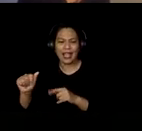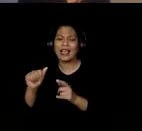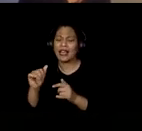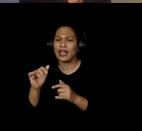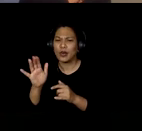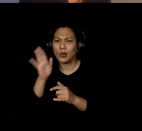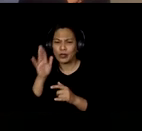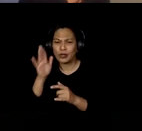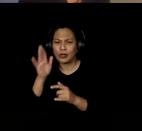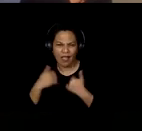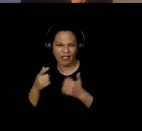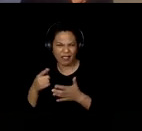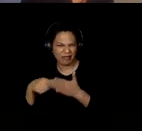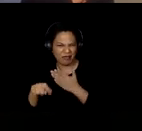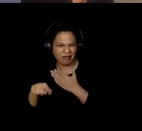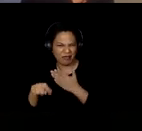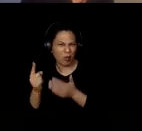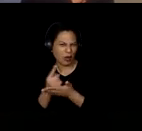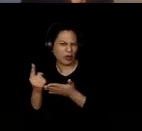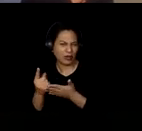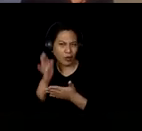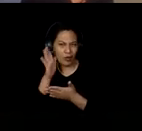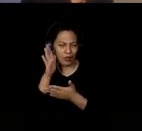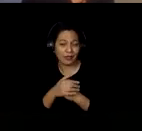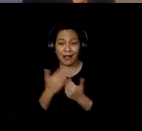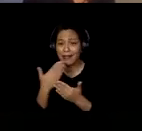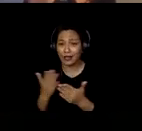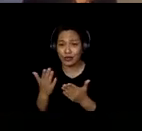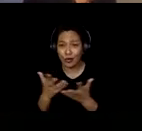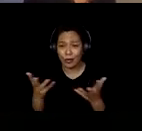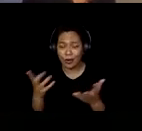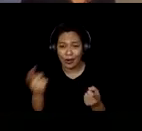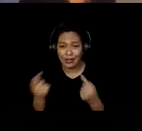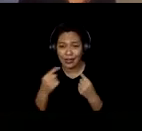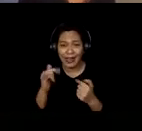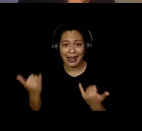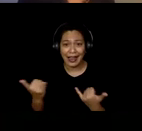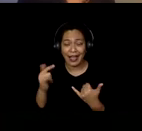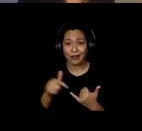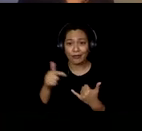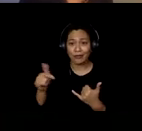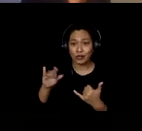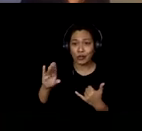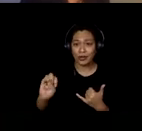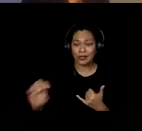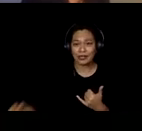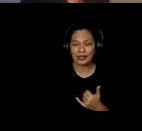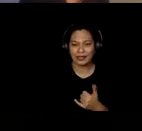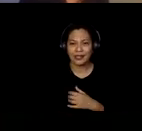live in probably in about a week. So thank you so much for attending, everybody. And now I'll turn it over to Joyce for final words.